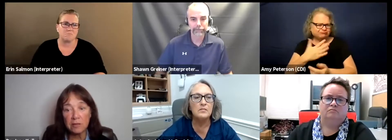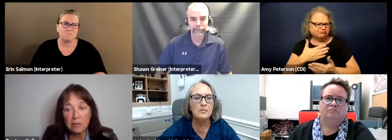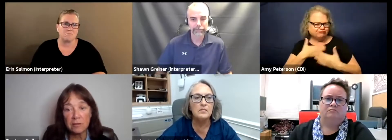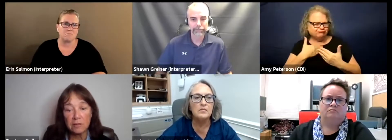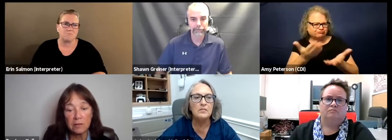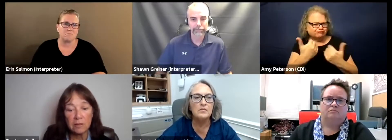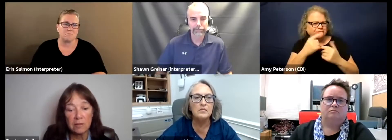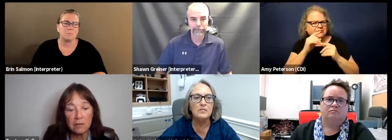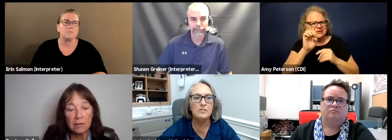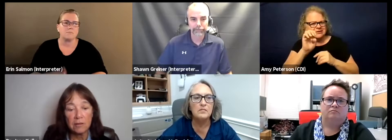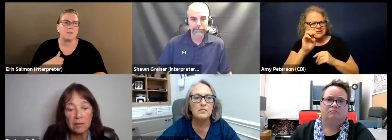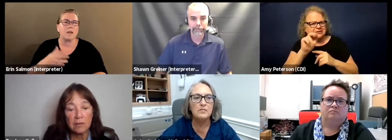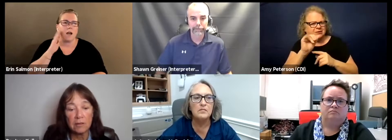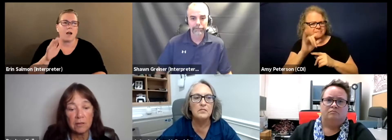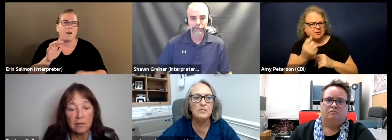box.